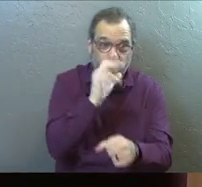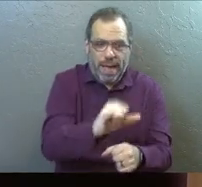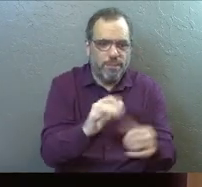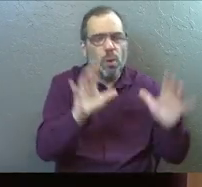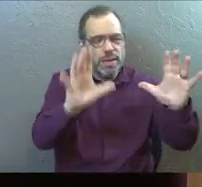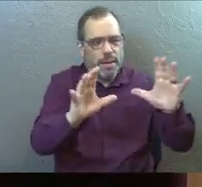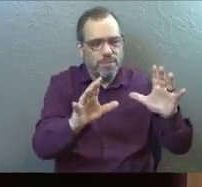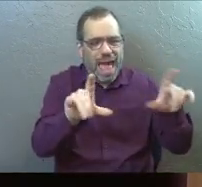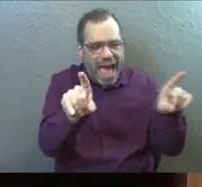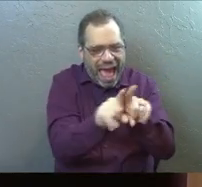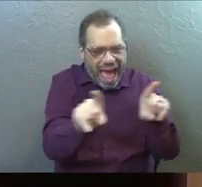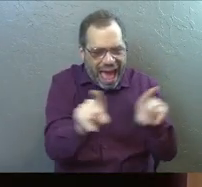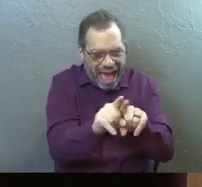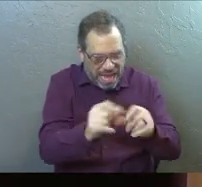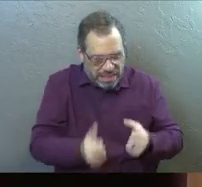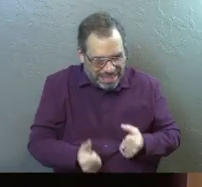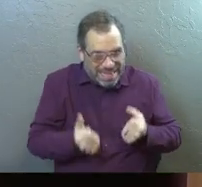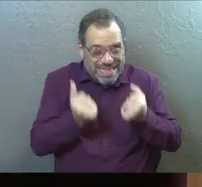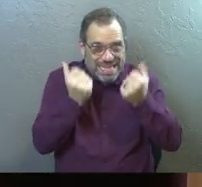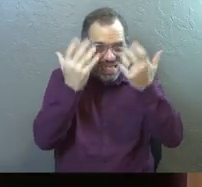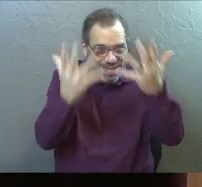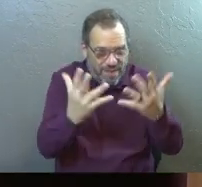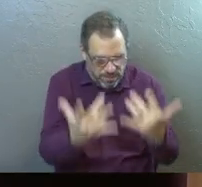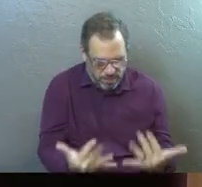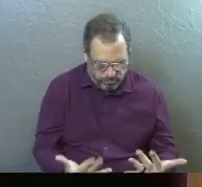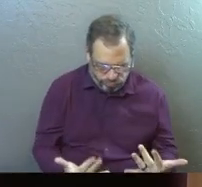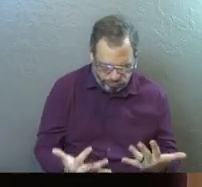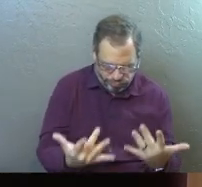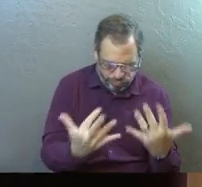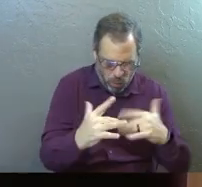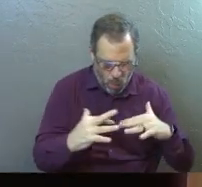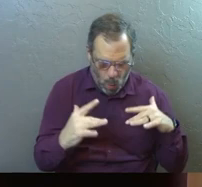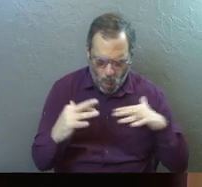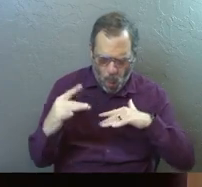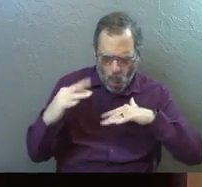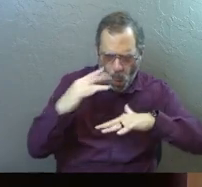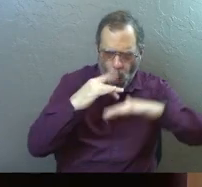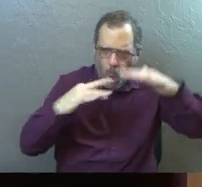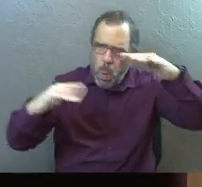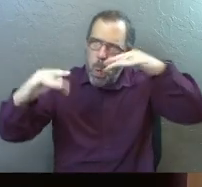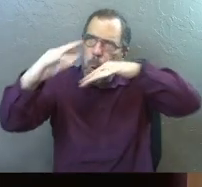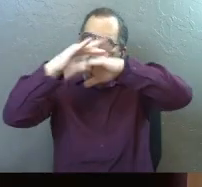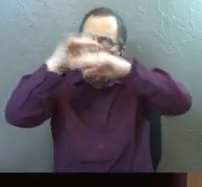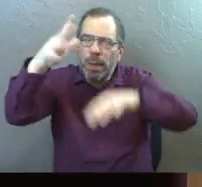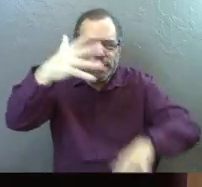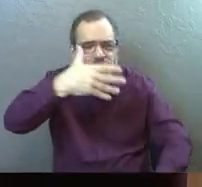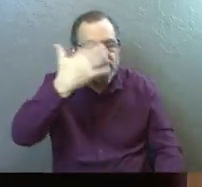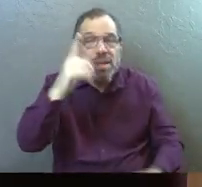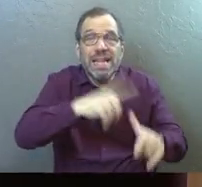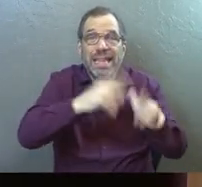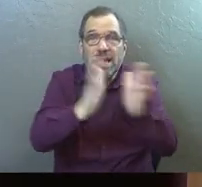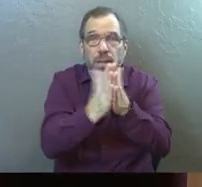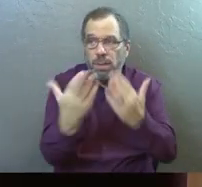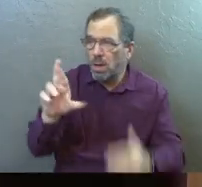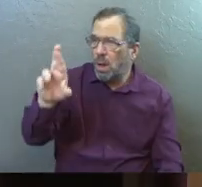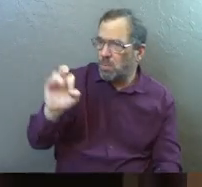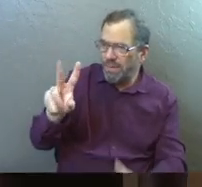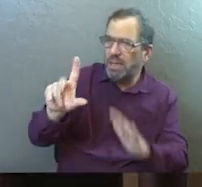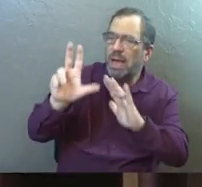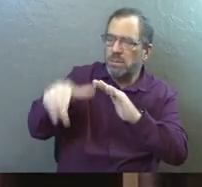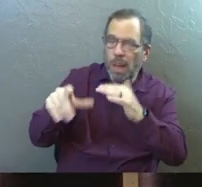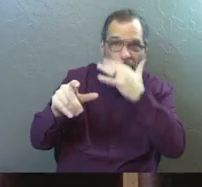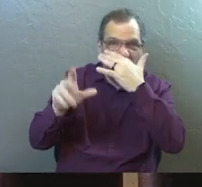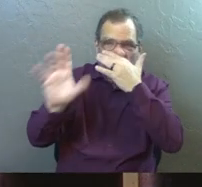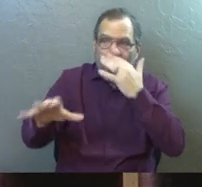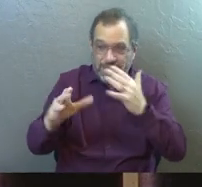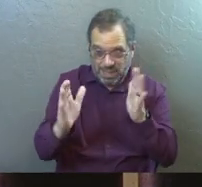that. He'll say, as the sacrifices are burned and the smoke goes up, it's a pleasing aroma. Then you come into the book of Revelation later, and